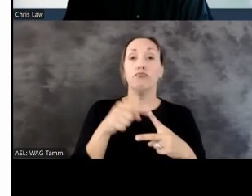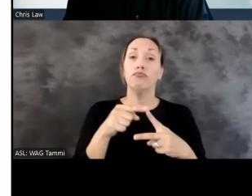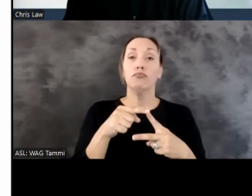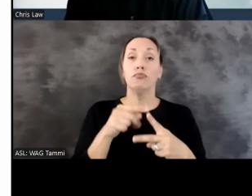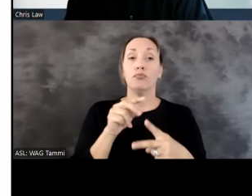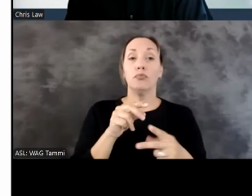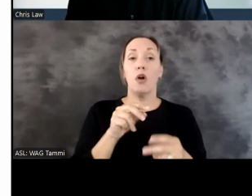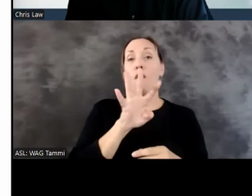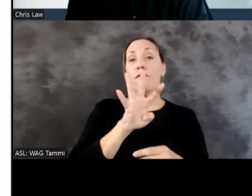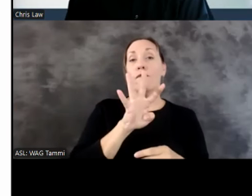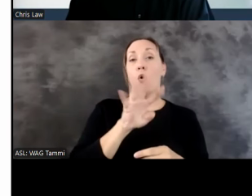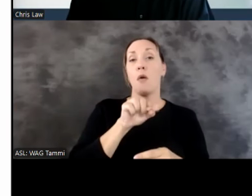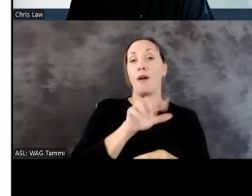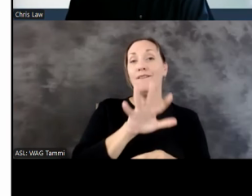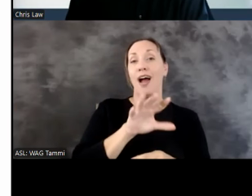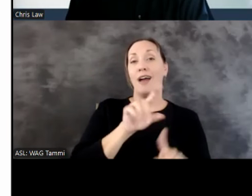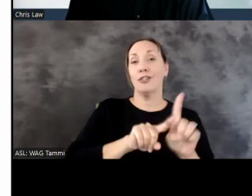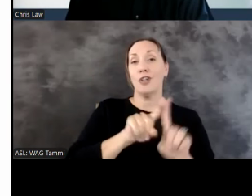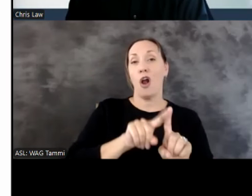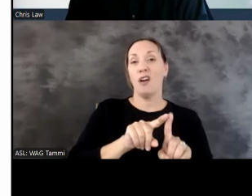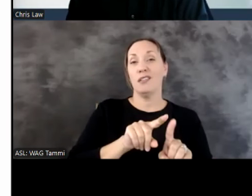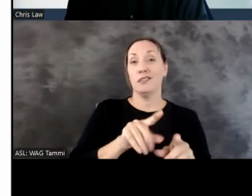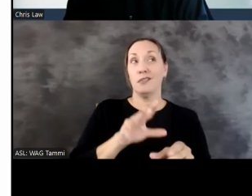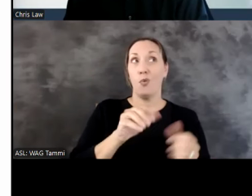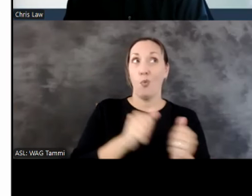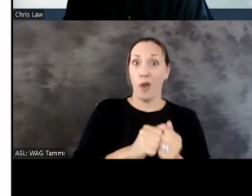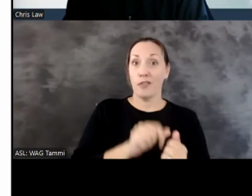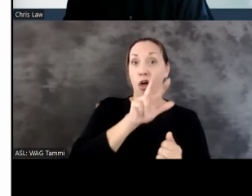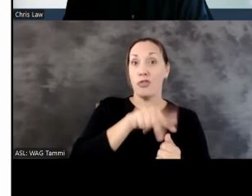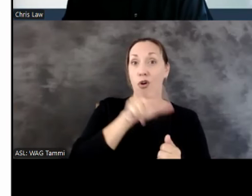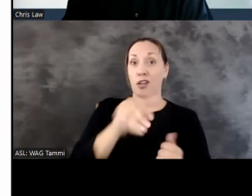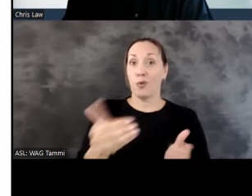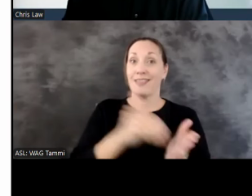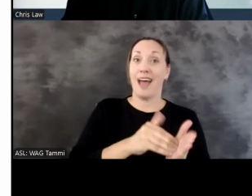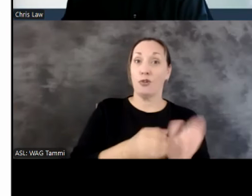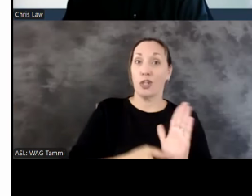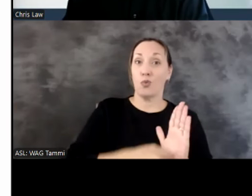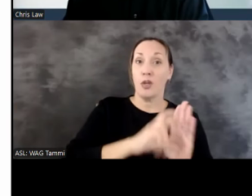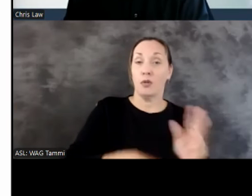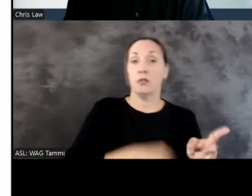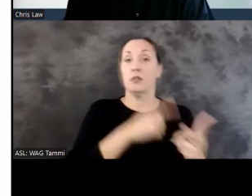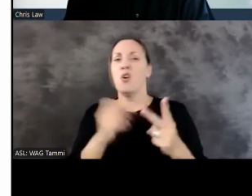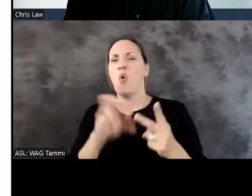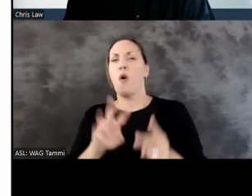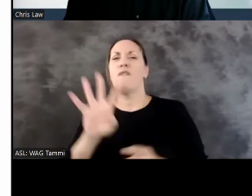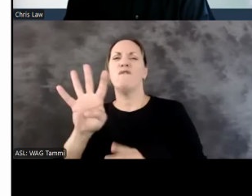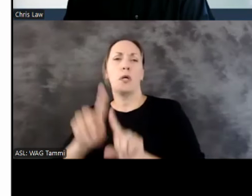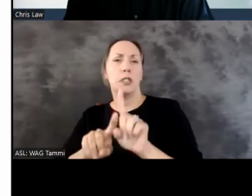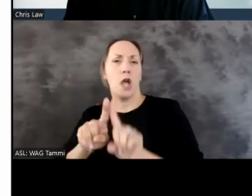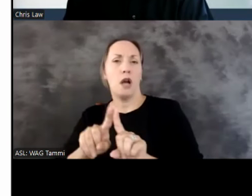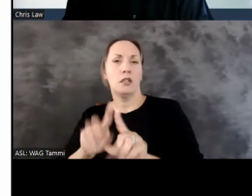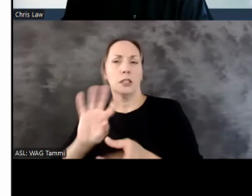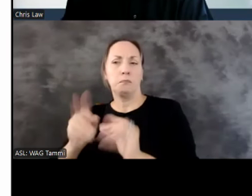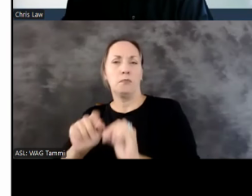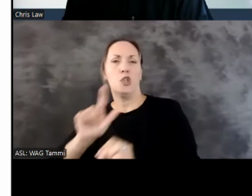4.5 stars and has 33,000 reviews, or you've got 4 stars from 27 reviews. Well,